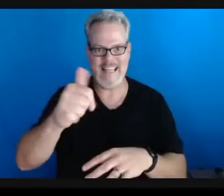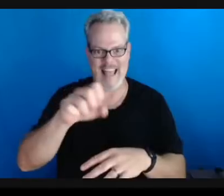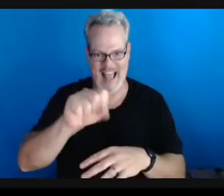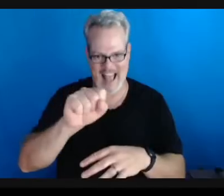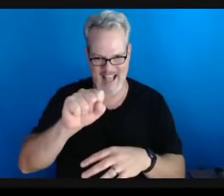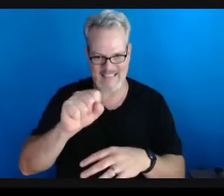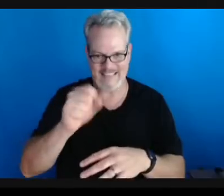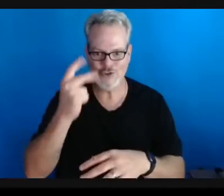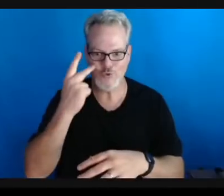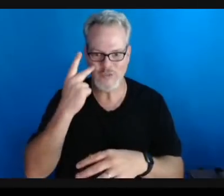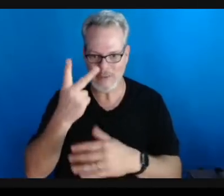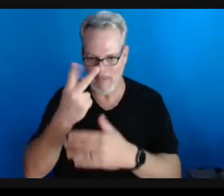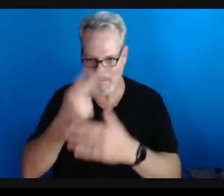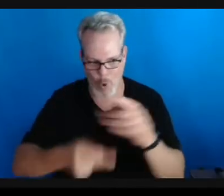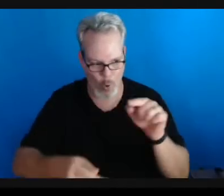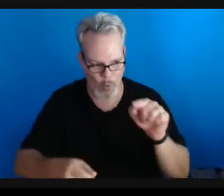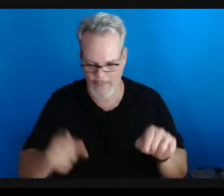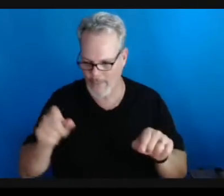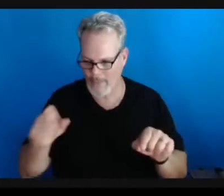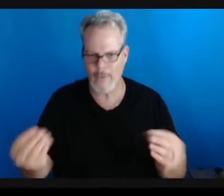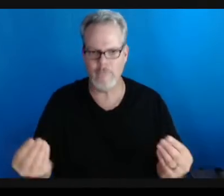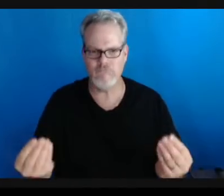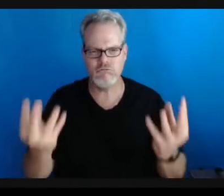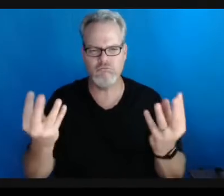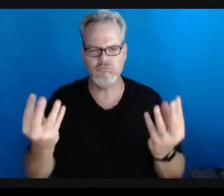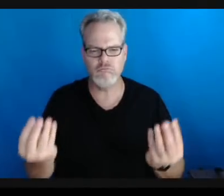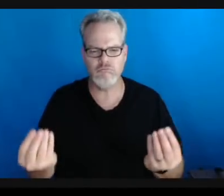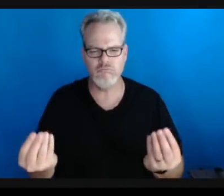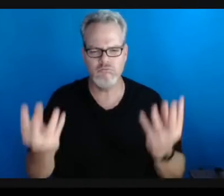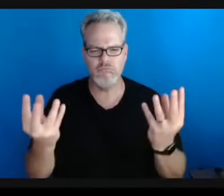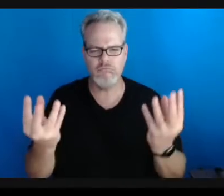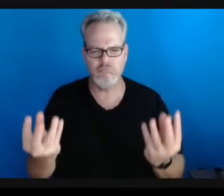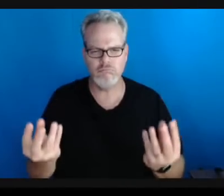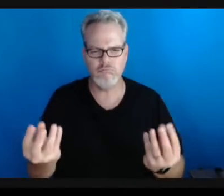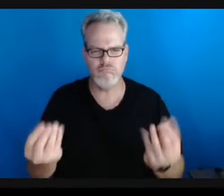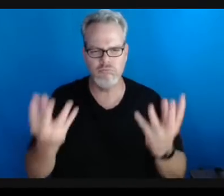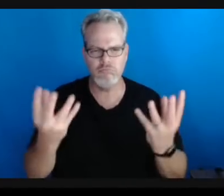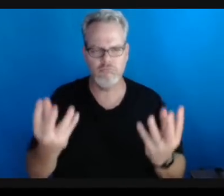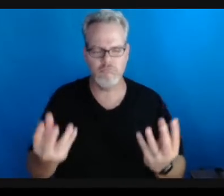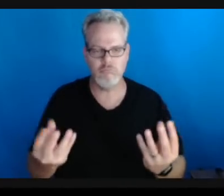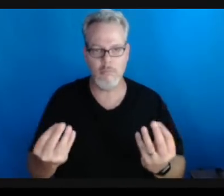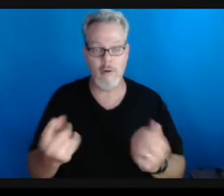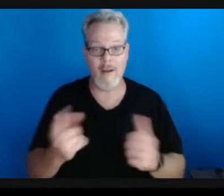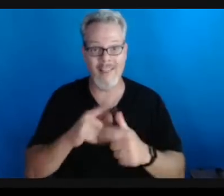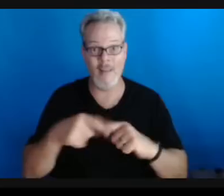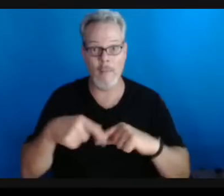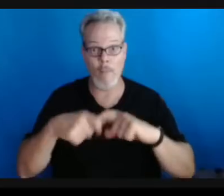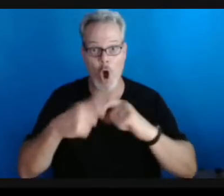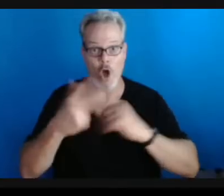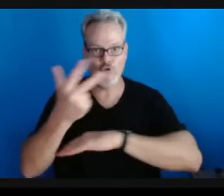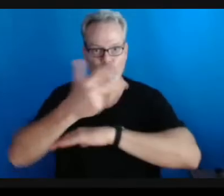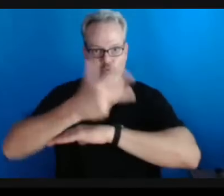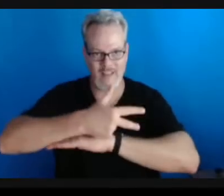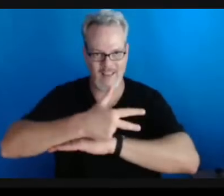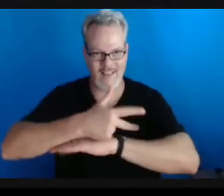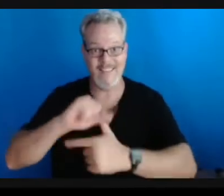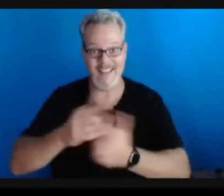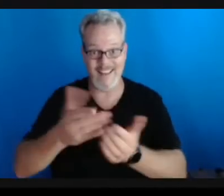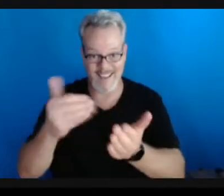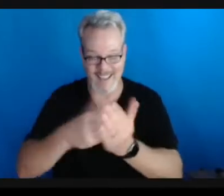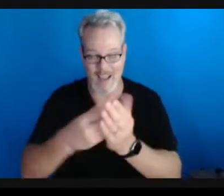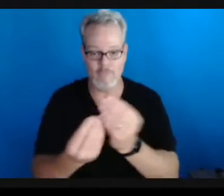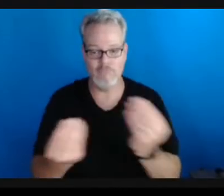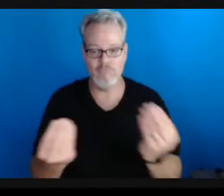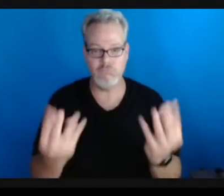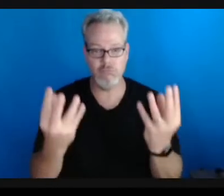from both vents throughout all 3 nights, but a shorter than usual 3-day pause before activity comes back to the north vent,